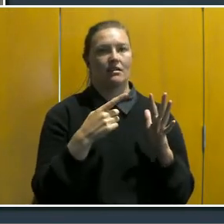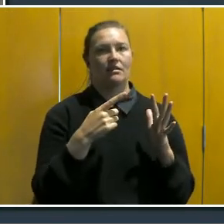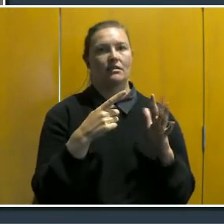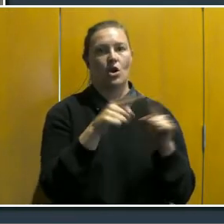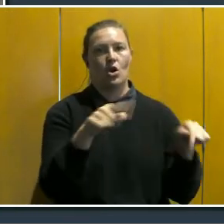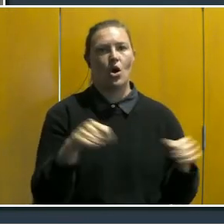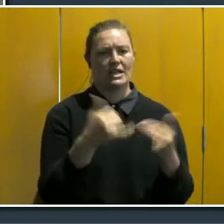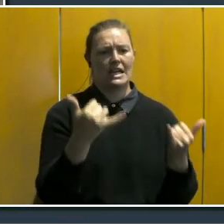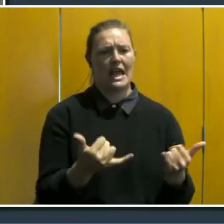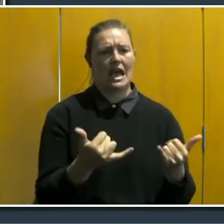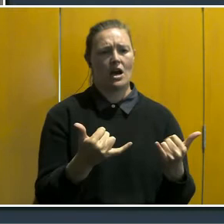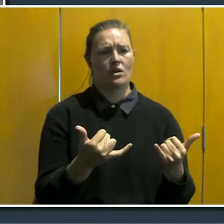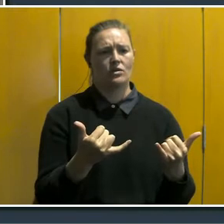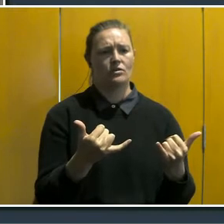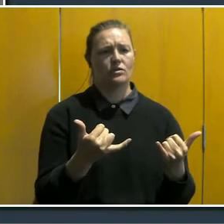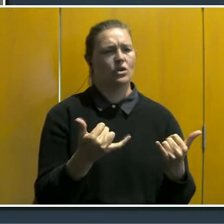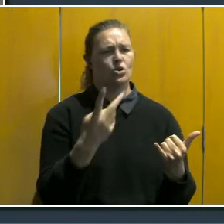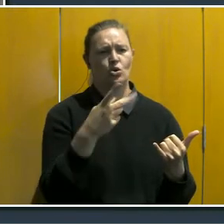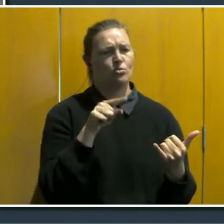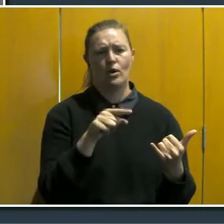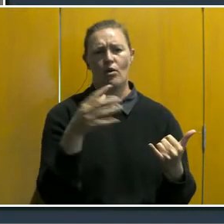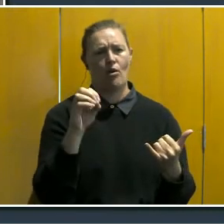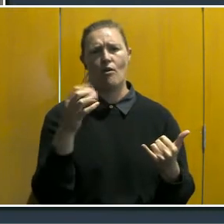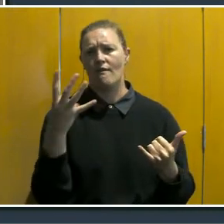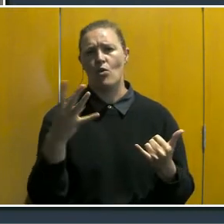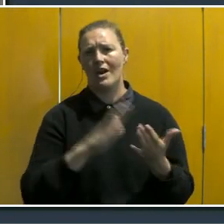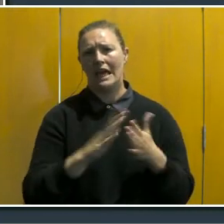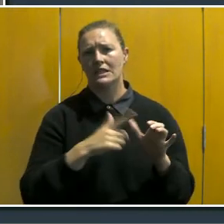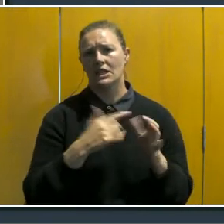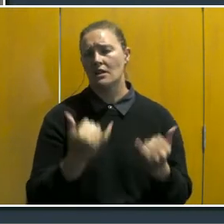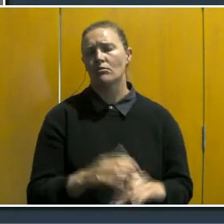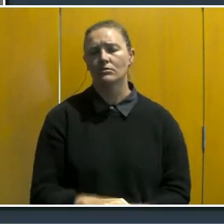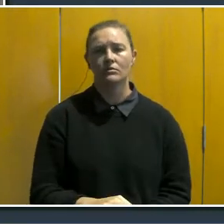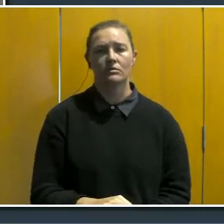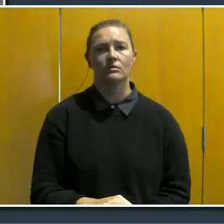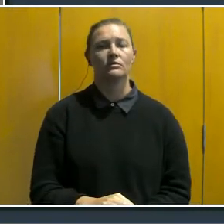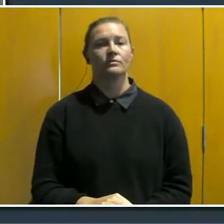acre. 2.04 hectares or something. Yeah. Thank you.